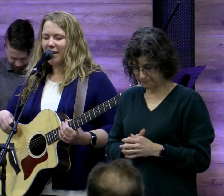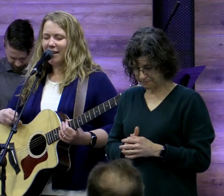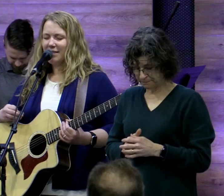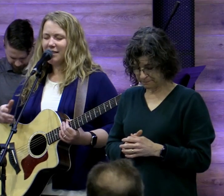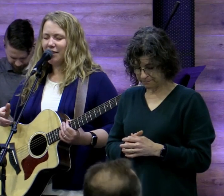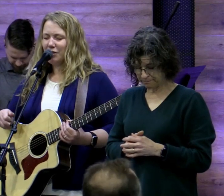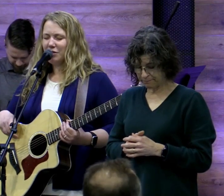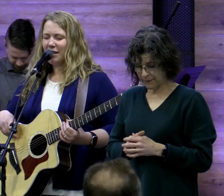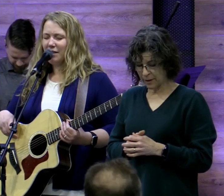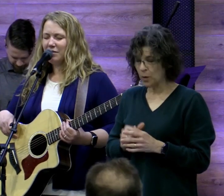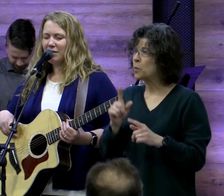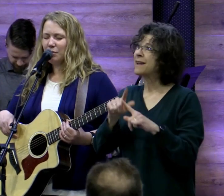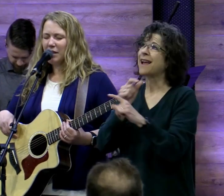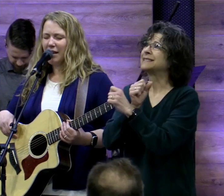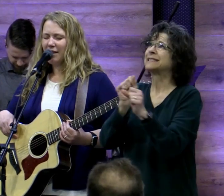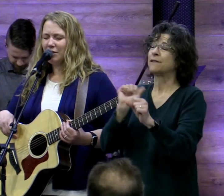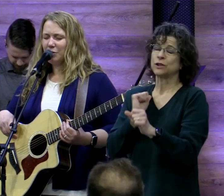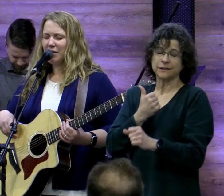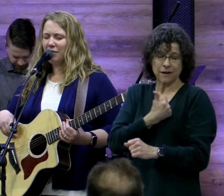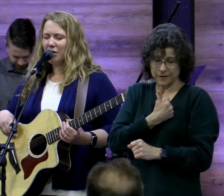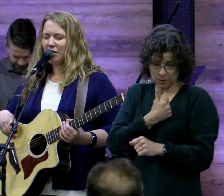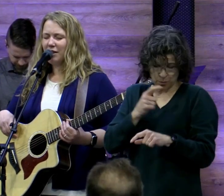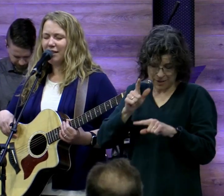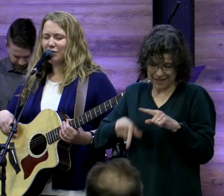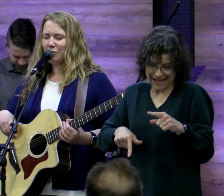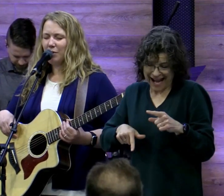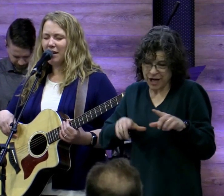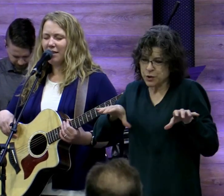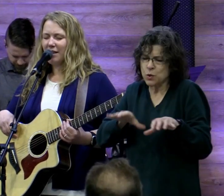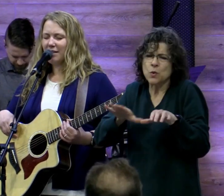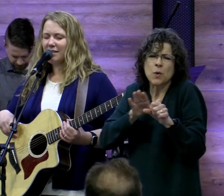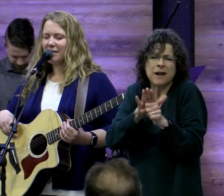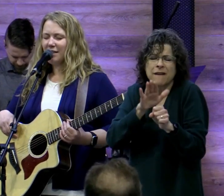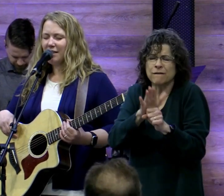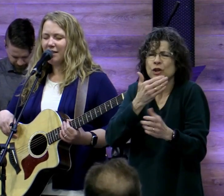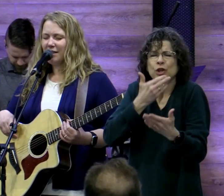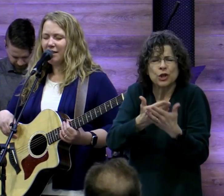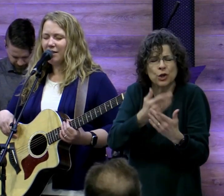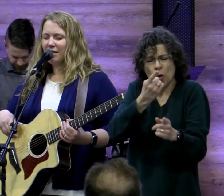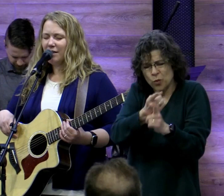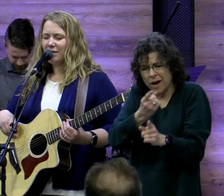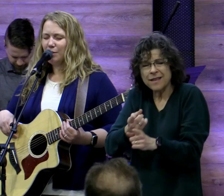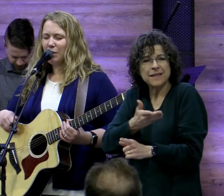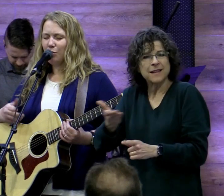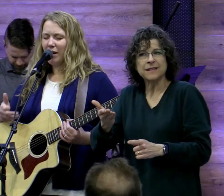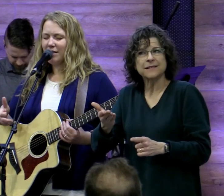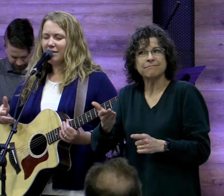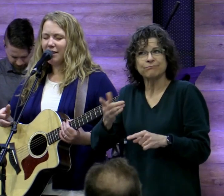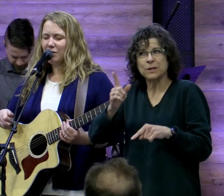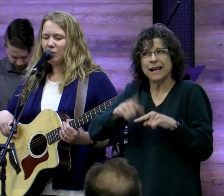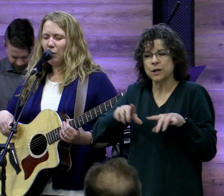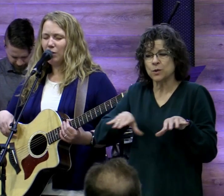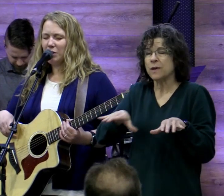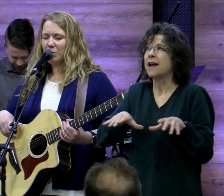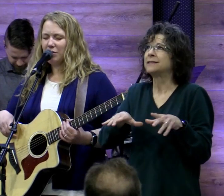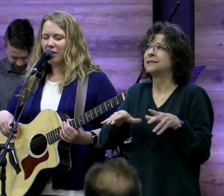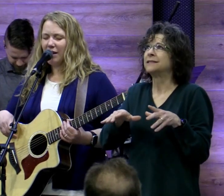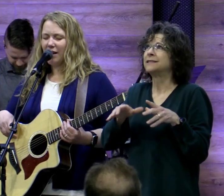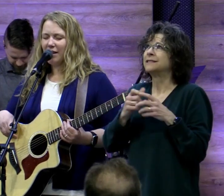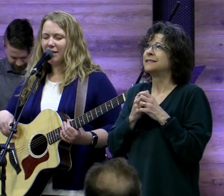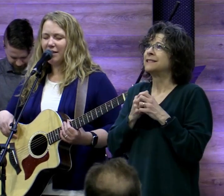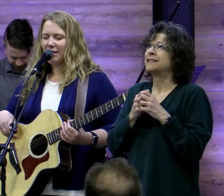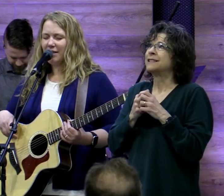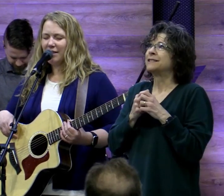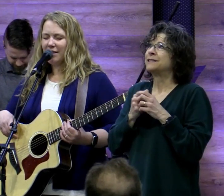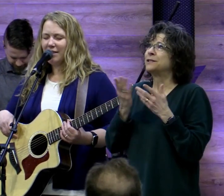We cannot save ourselves. We cannot do enough good things or right things to be reconciled to a holy and perfect